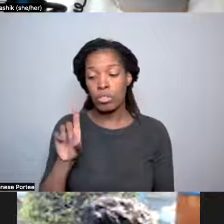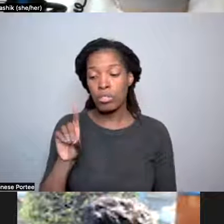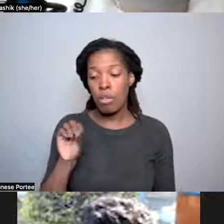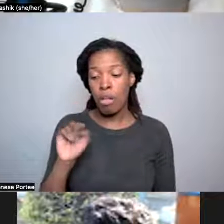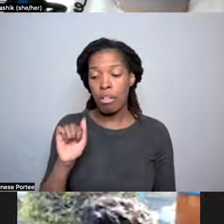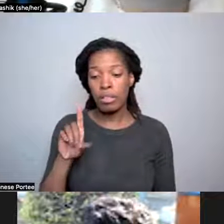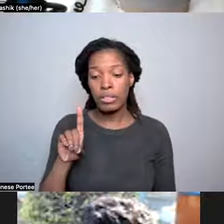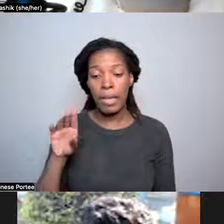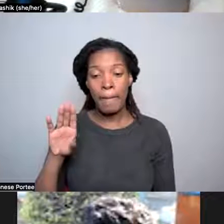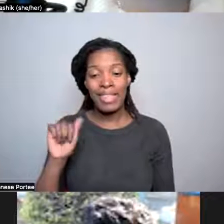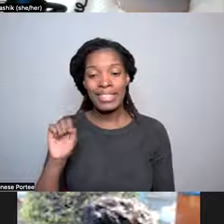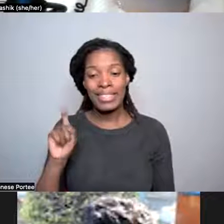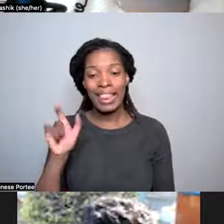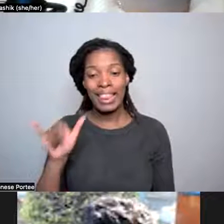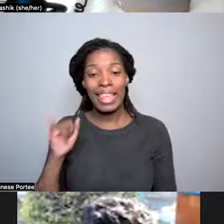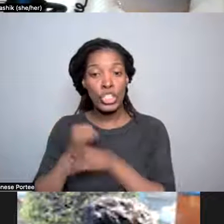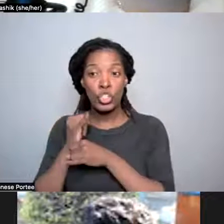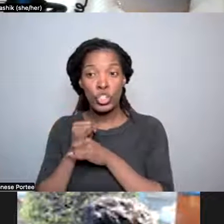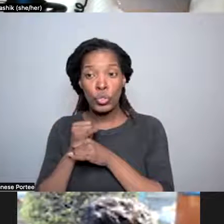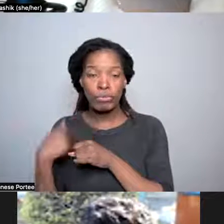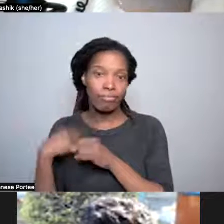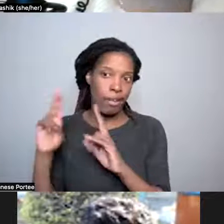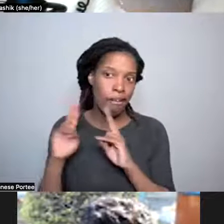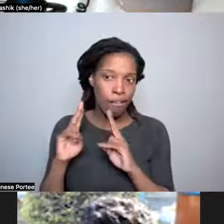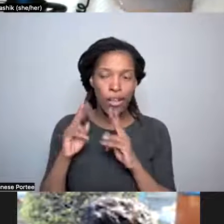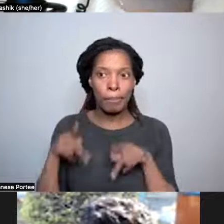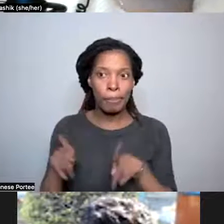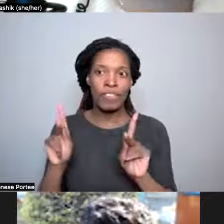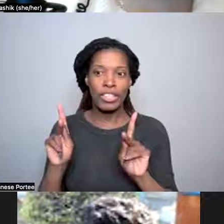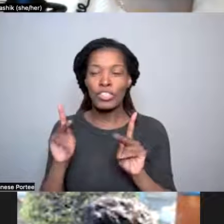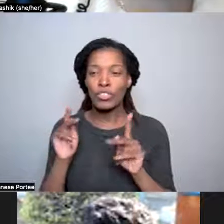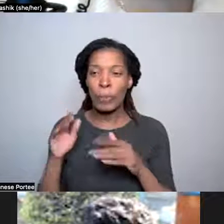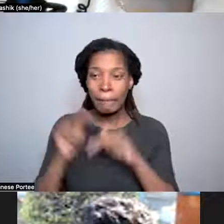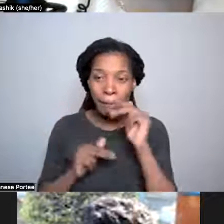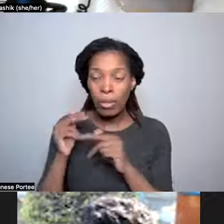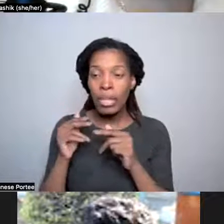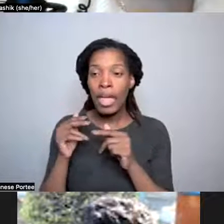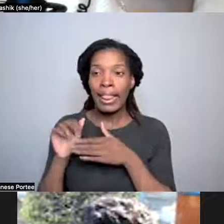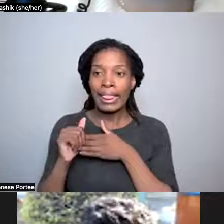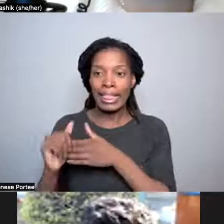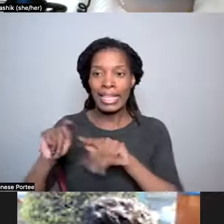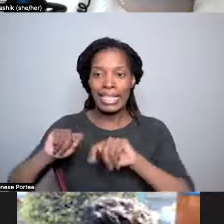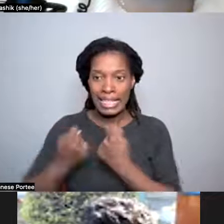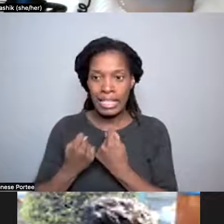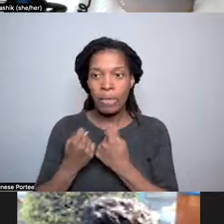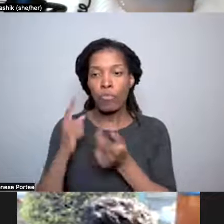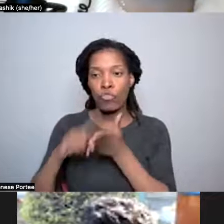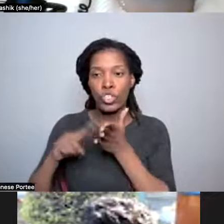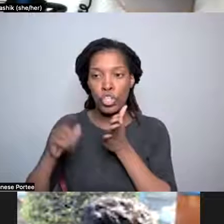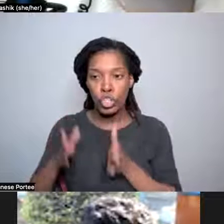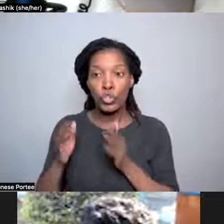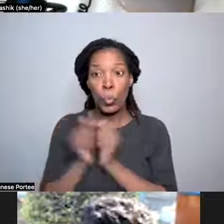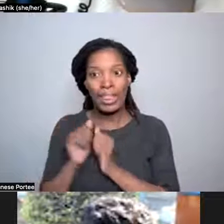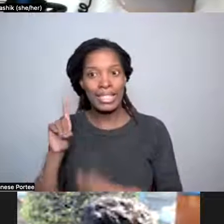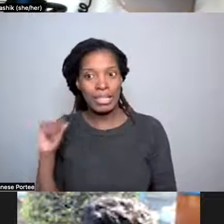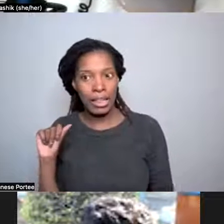where I have the absolute honor and privilege of building and leading a team of researchers with disabilities who are tasked with monitoring